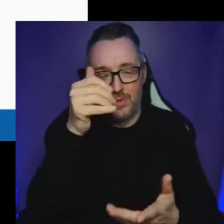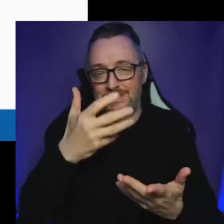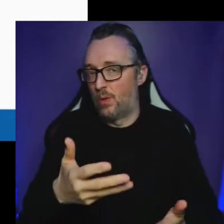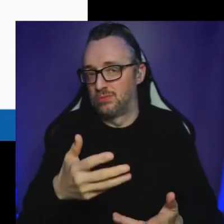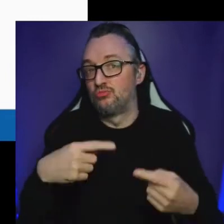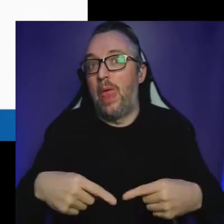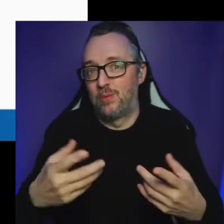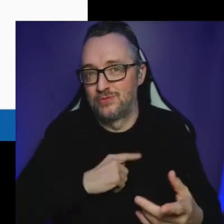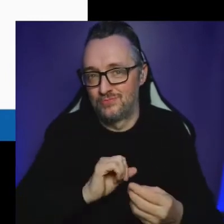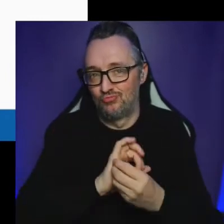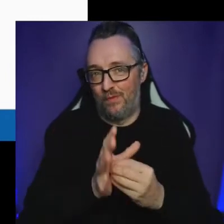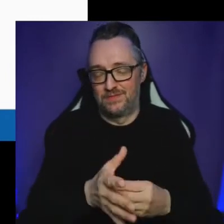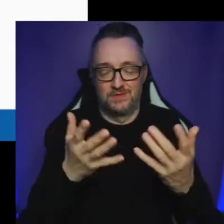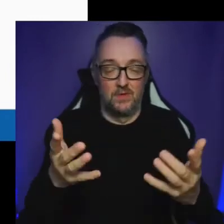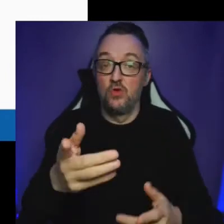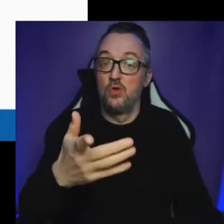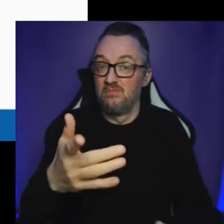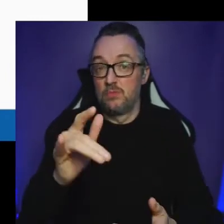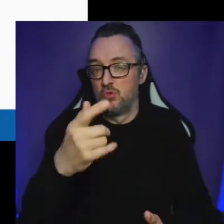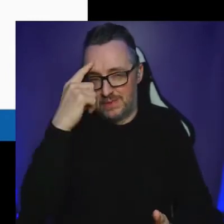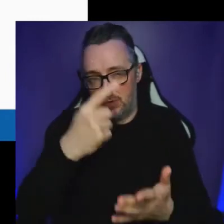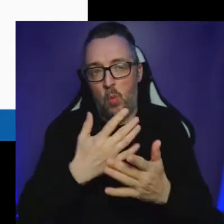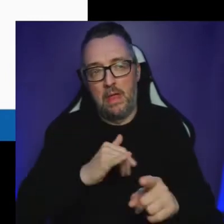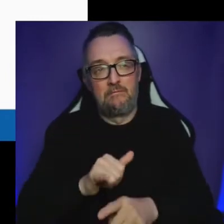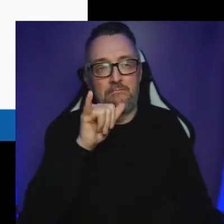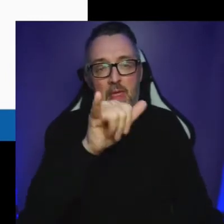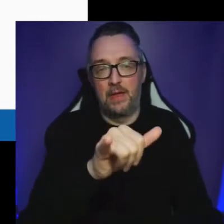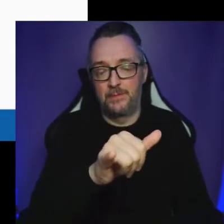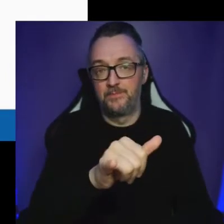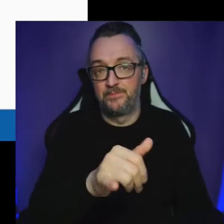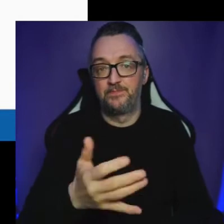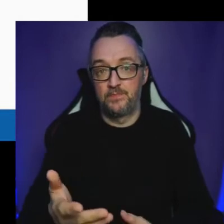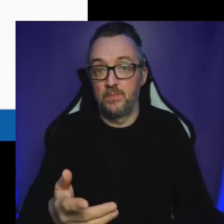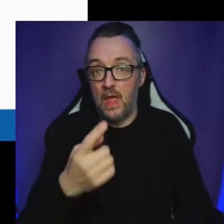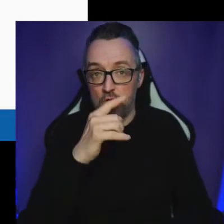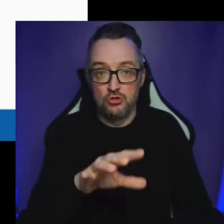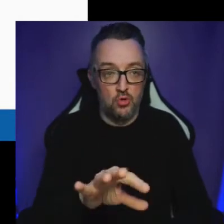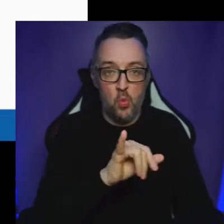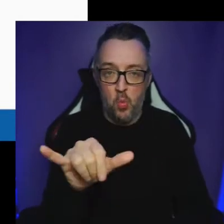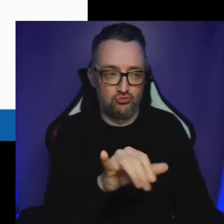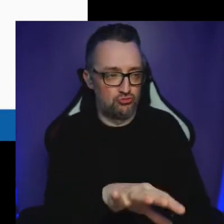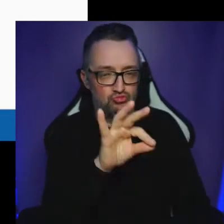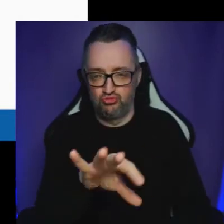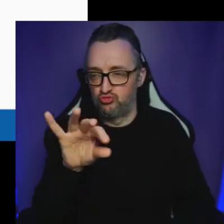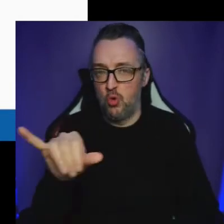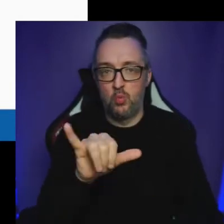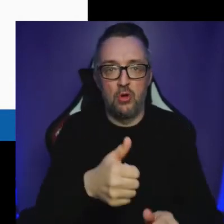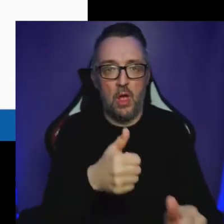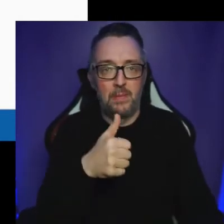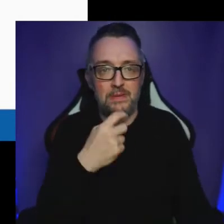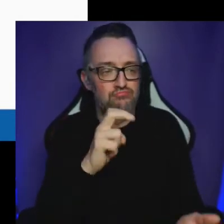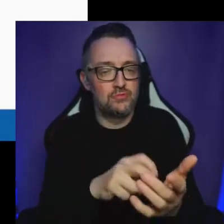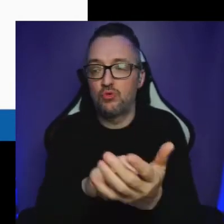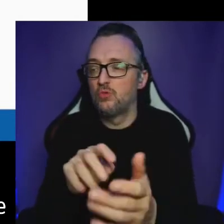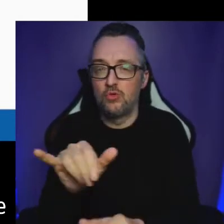at the moment, but if you want to fly somewhere, heaven forbid, you can choose your carrier, you can choose who you buy your flights from.